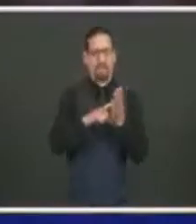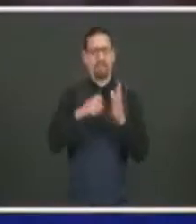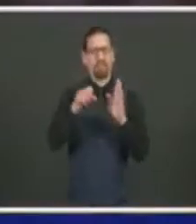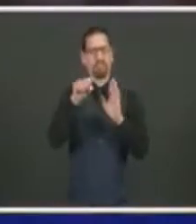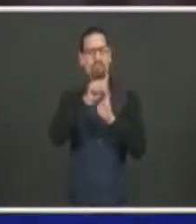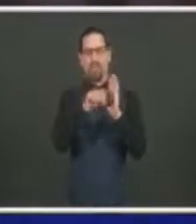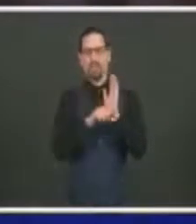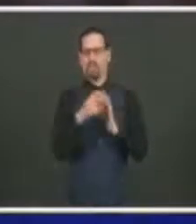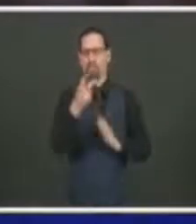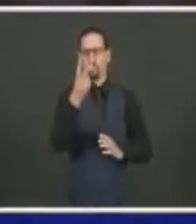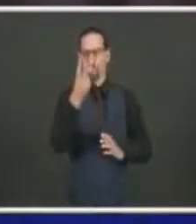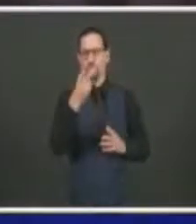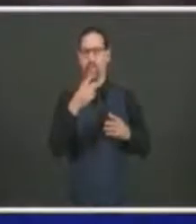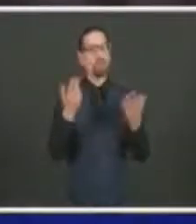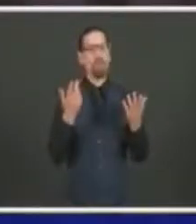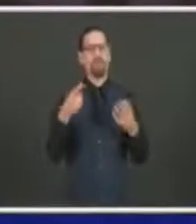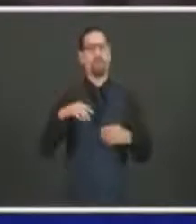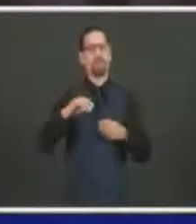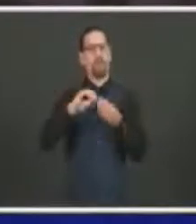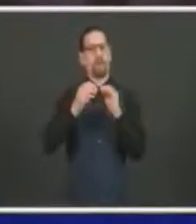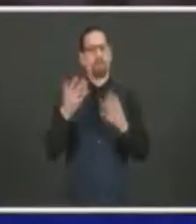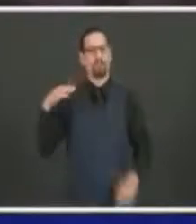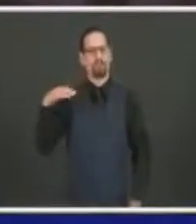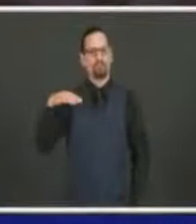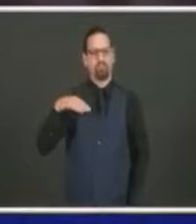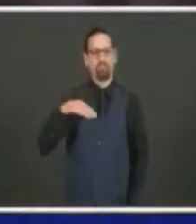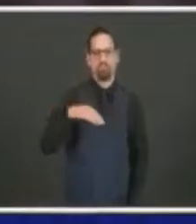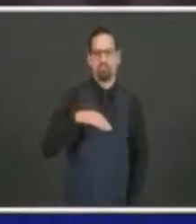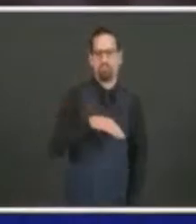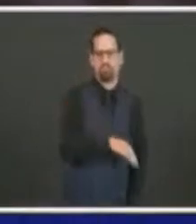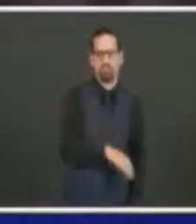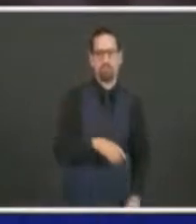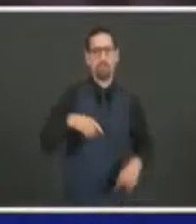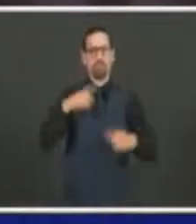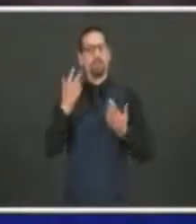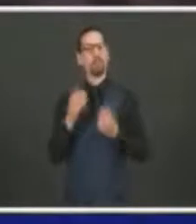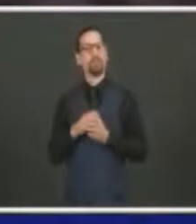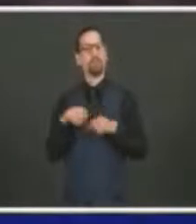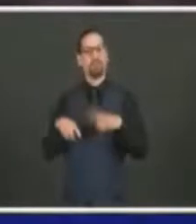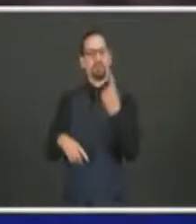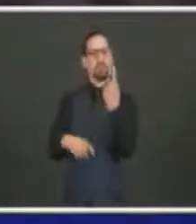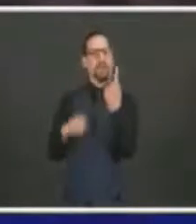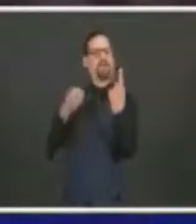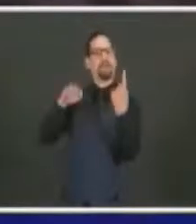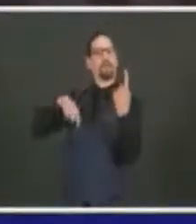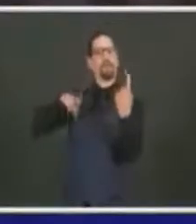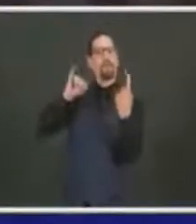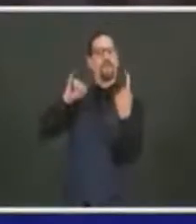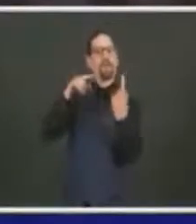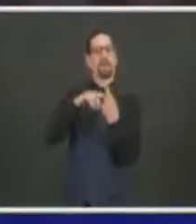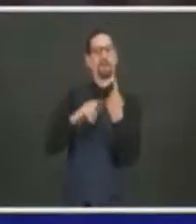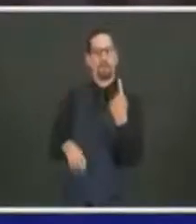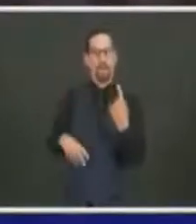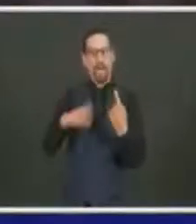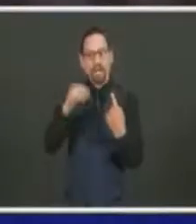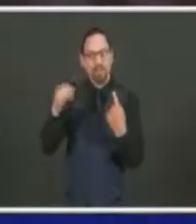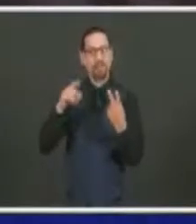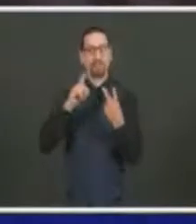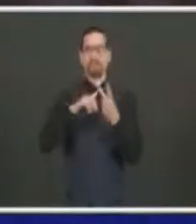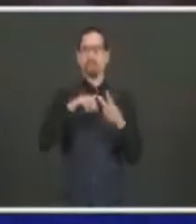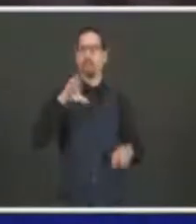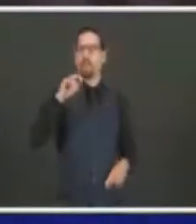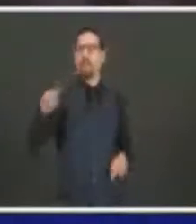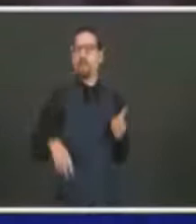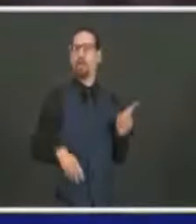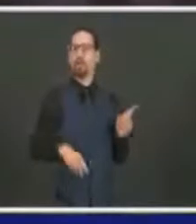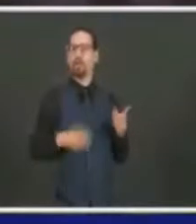see declines in cases as of last week. And Rhode Island is one of those states, Rhode Island and Connecticut. So